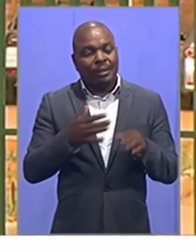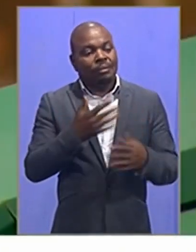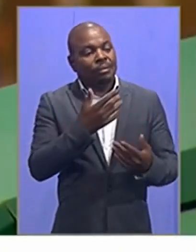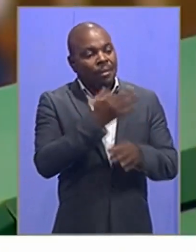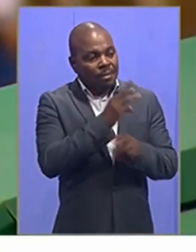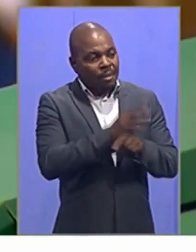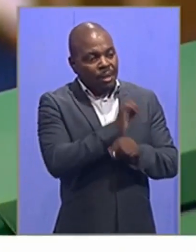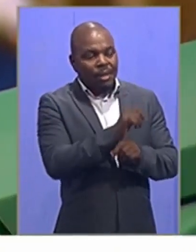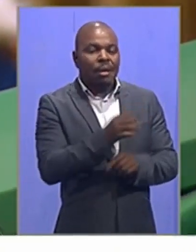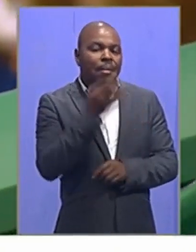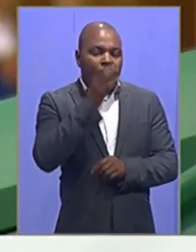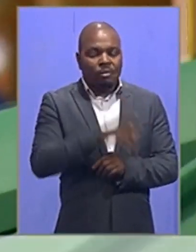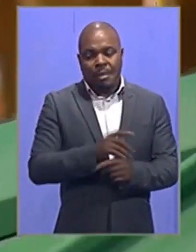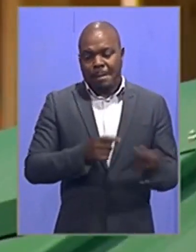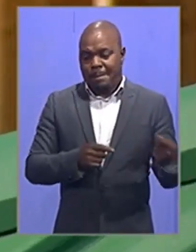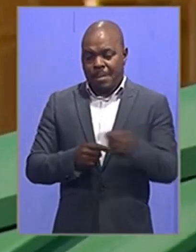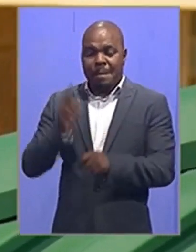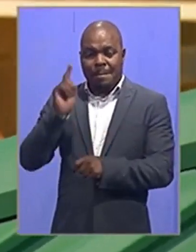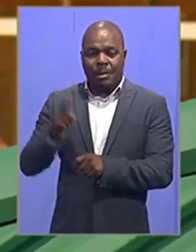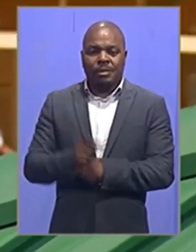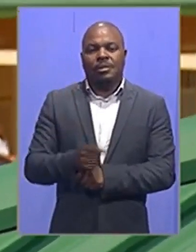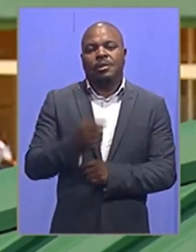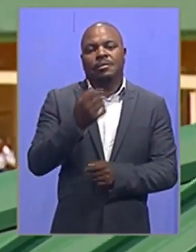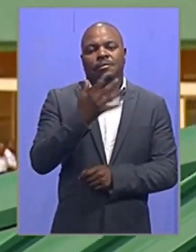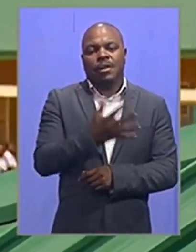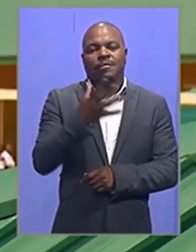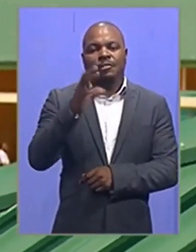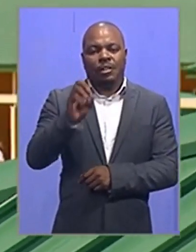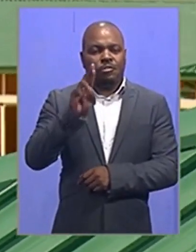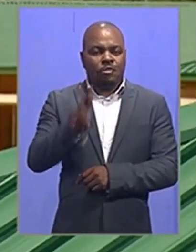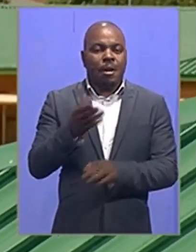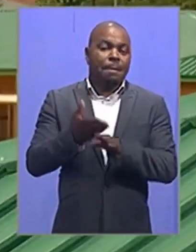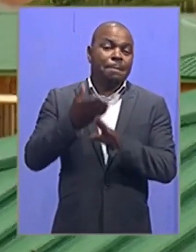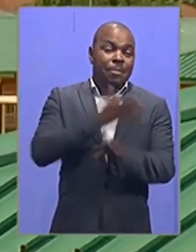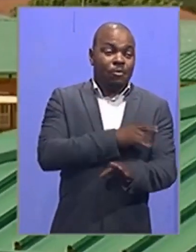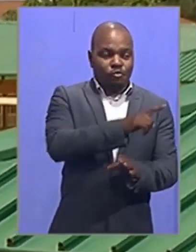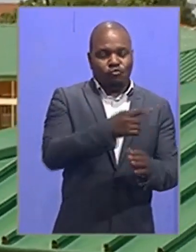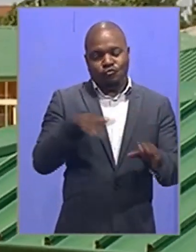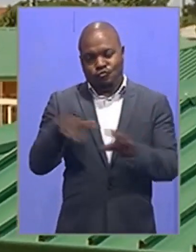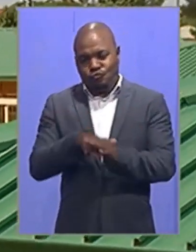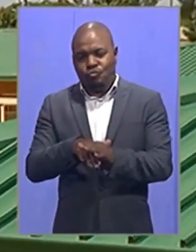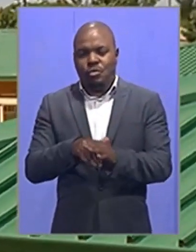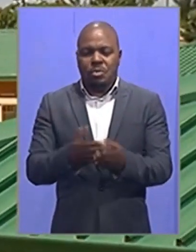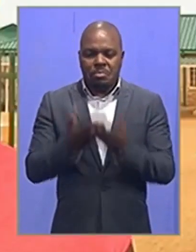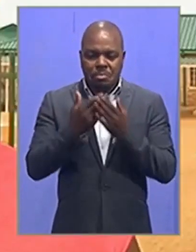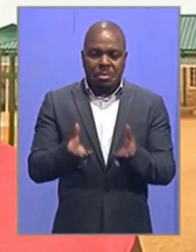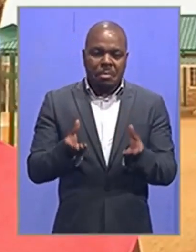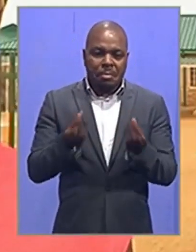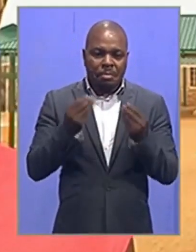ne ba kopuwa lefa diranta tse 550 pele bana ba bona ba fuwa dibuka.